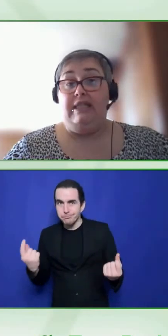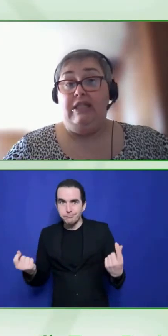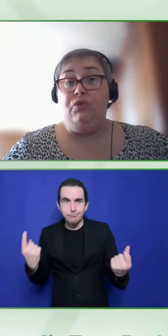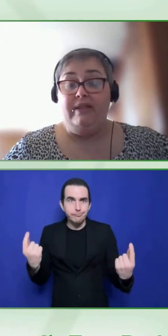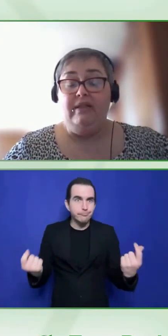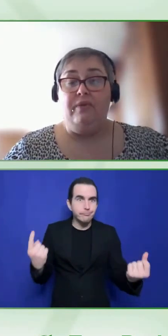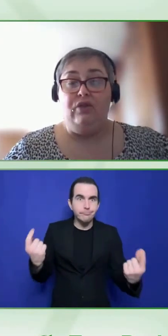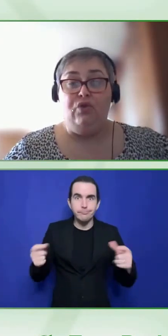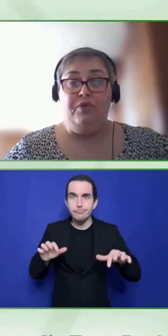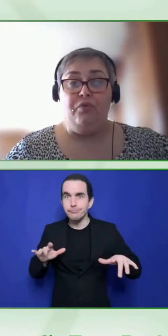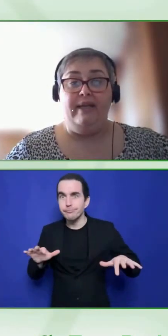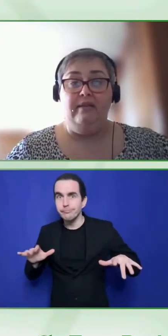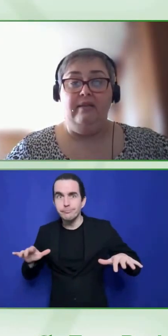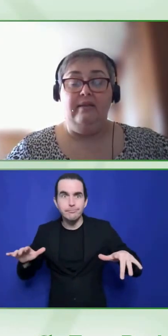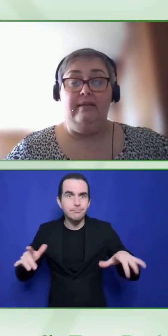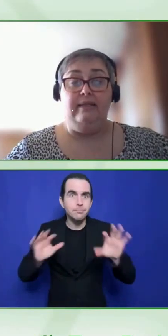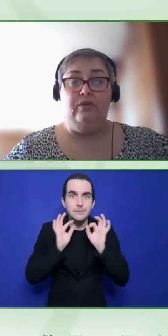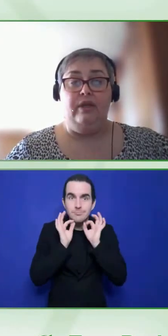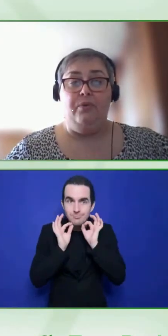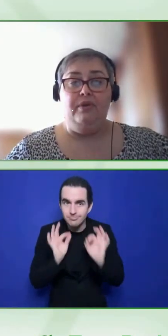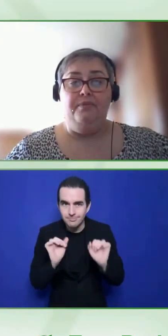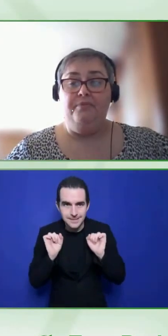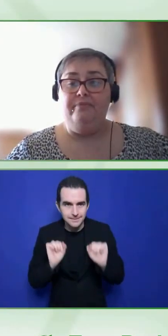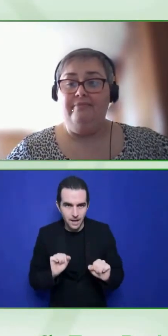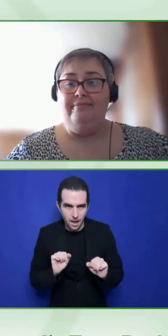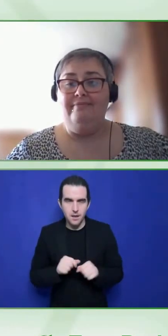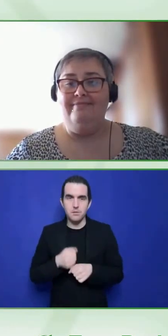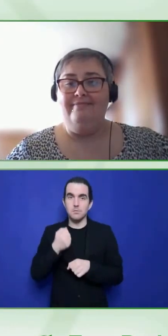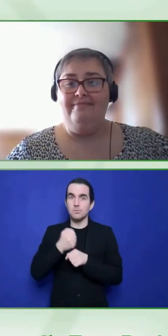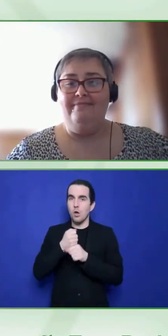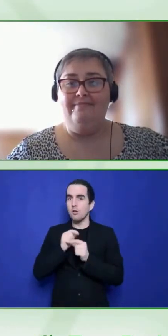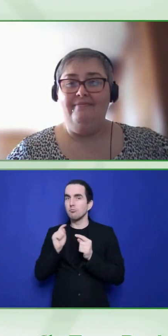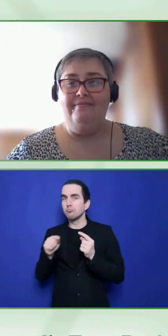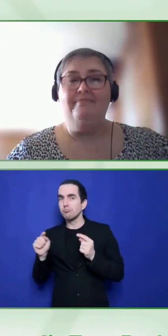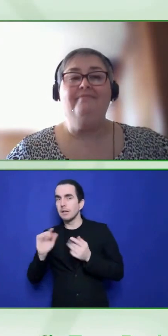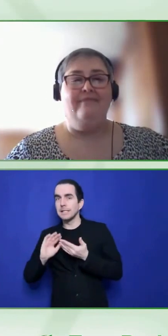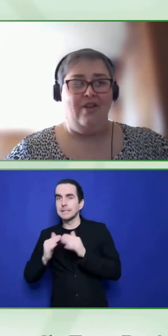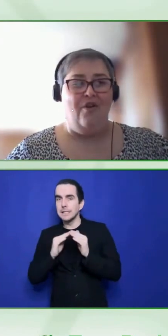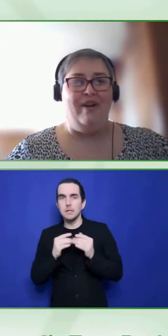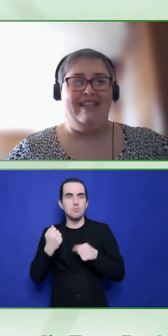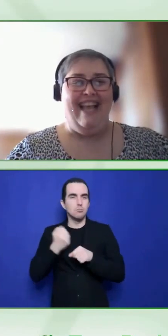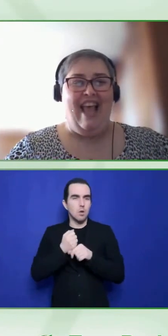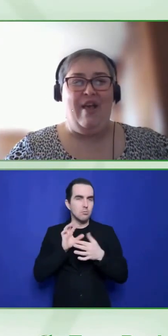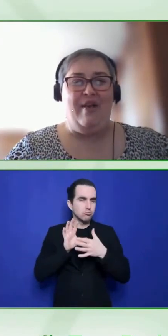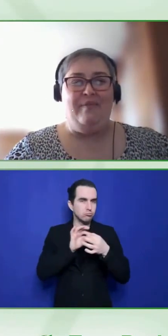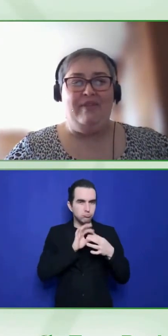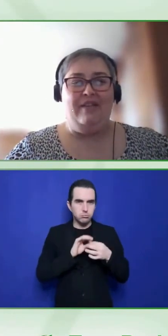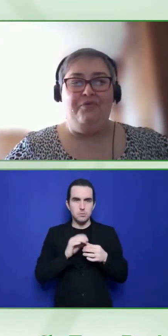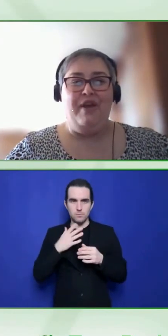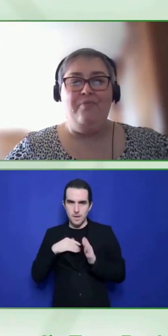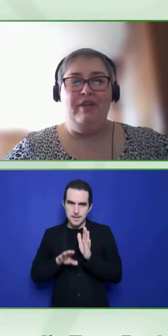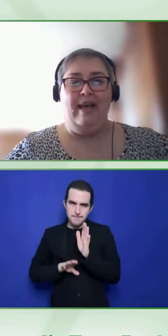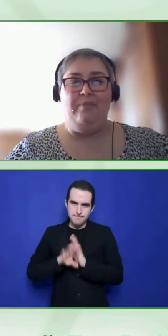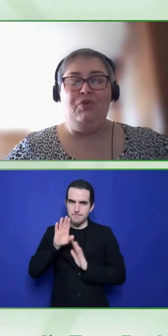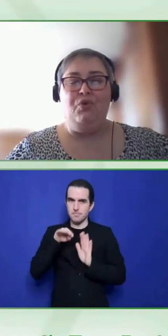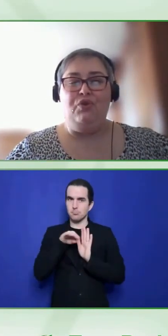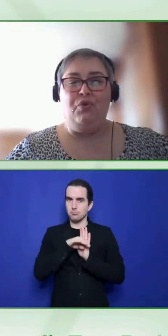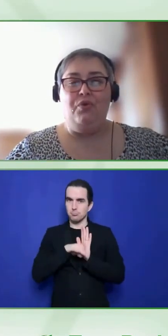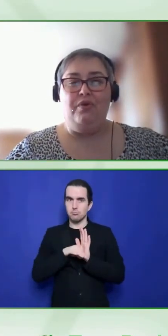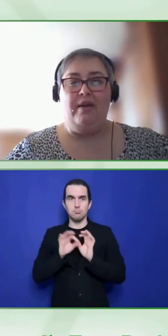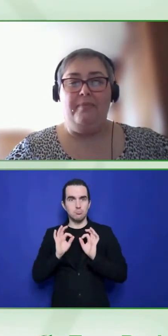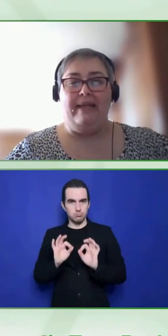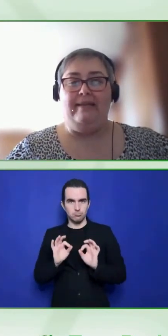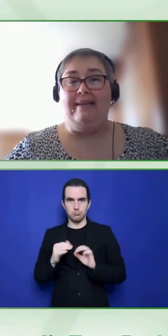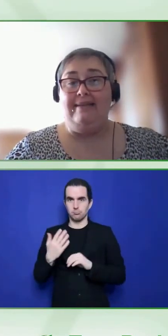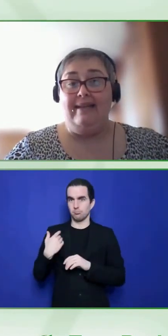for city to integrate human Dear rights in the Geraldine, day-to-day a friendly 1-minute notice. All right. That framework helps to